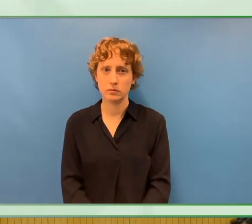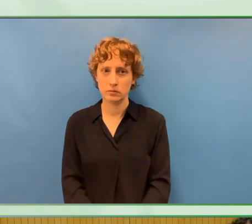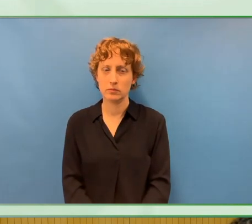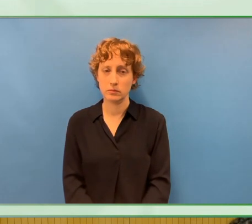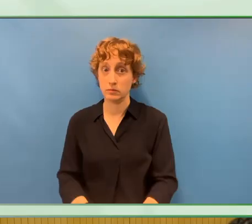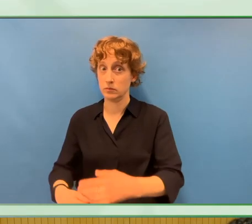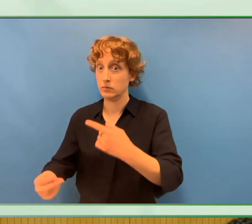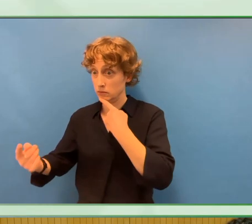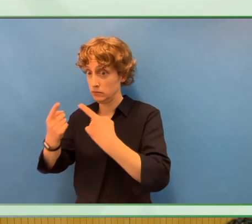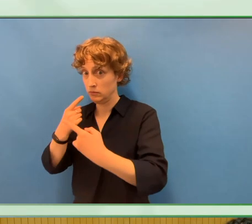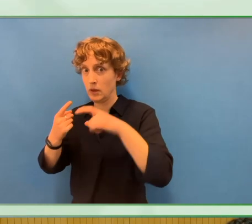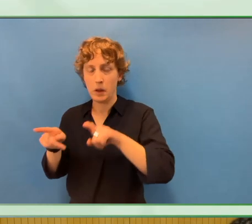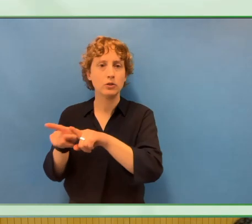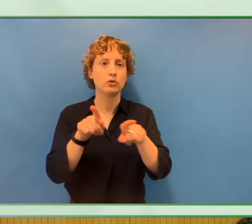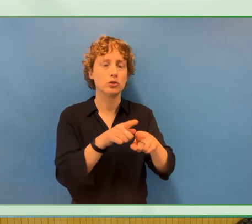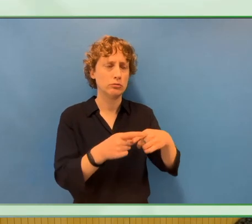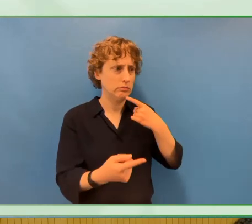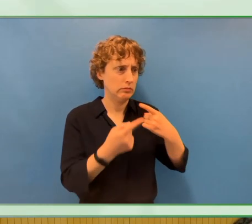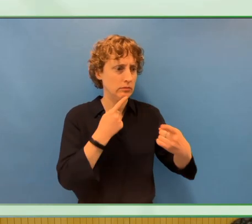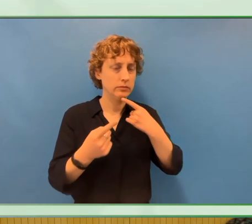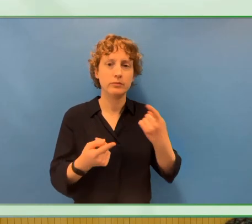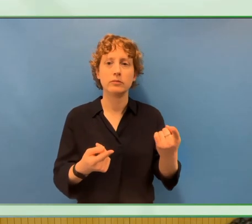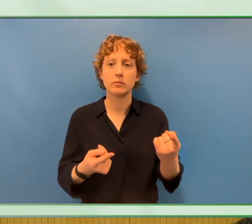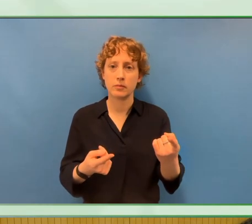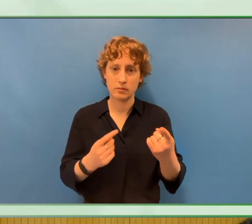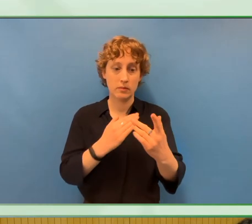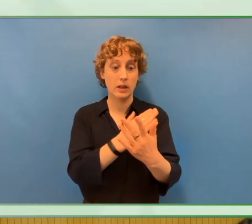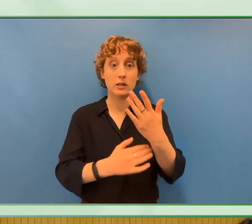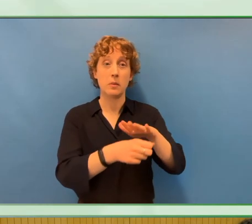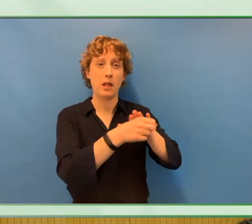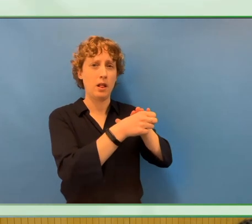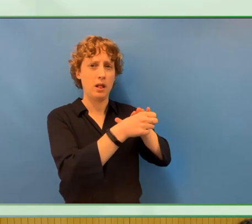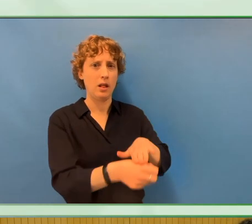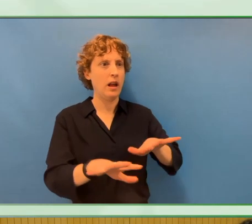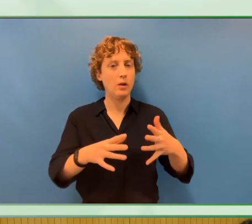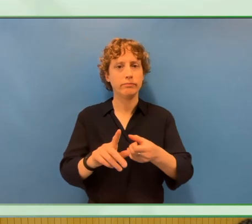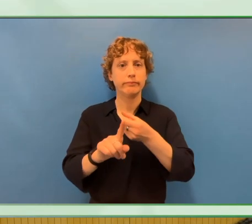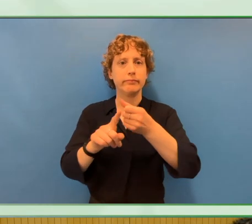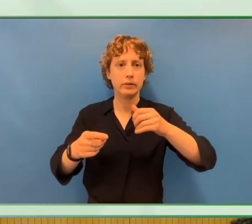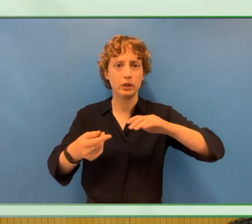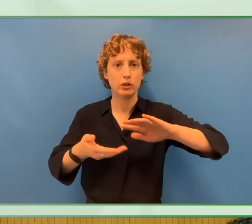have internalized that, and we are taking it into the conversations in which we are trying to create change.